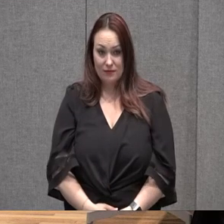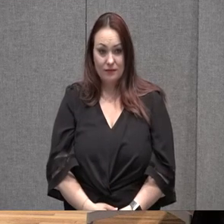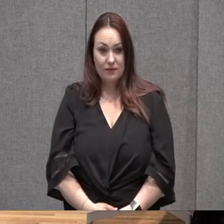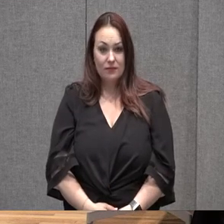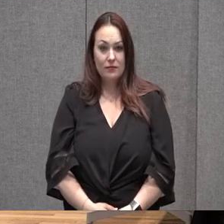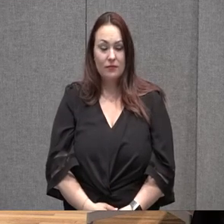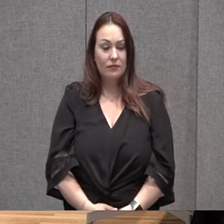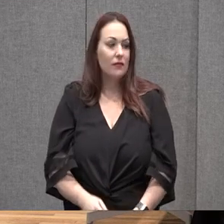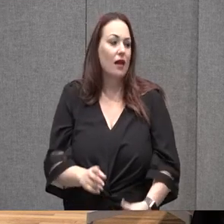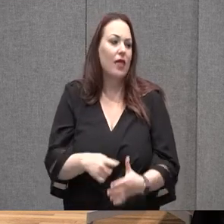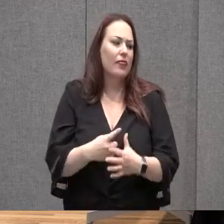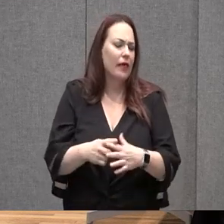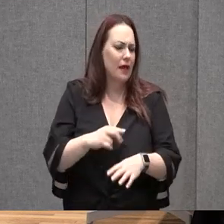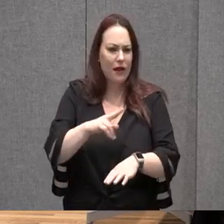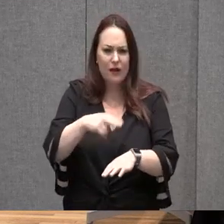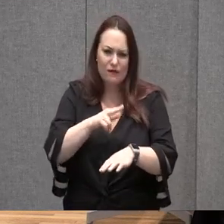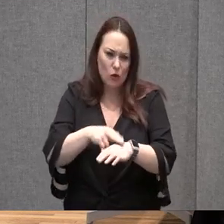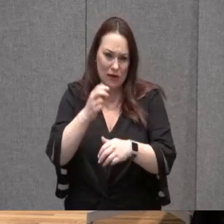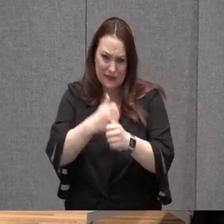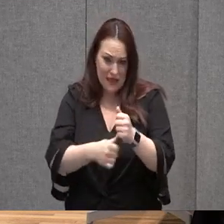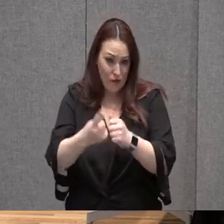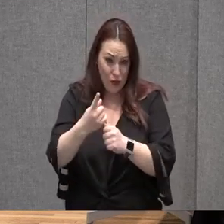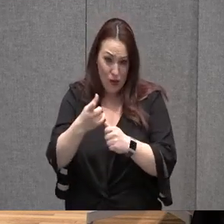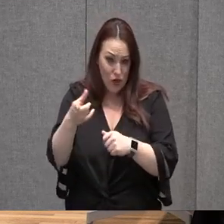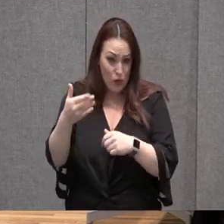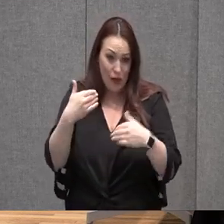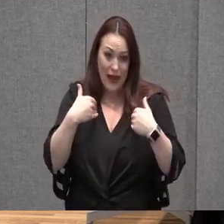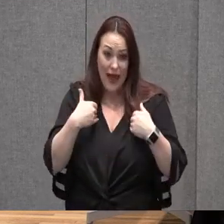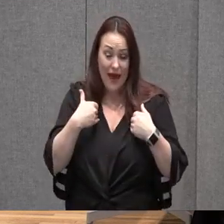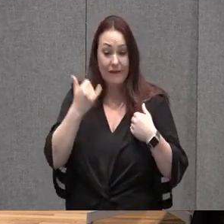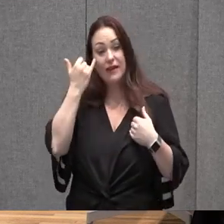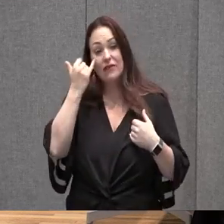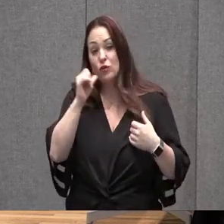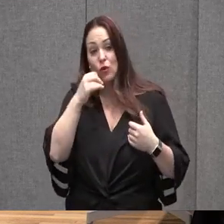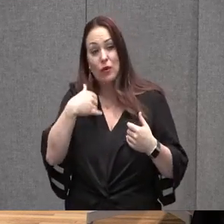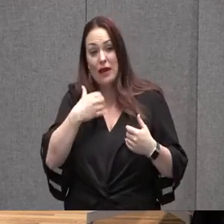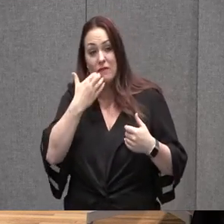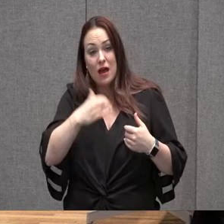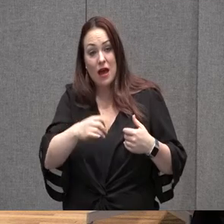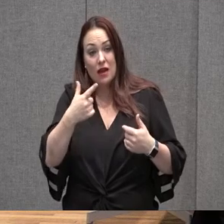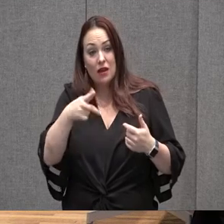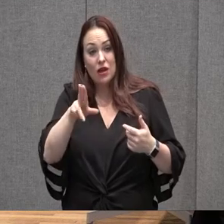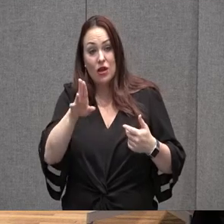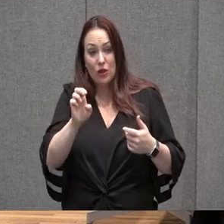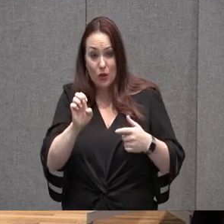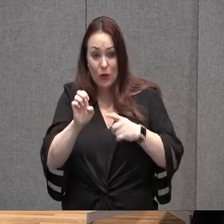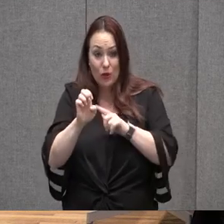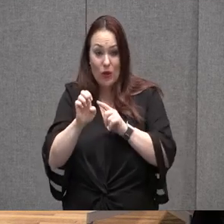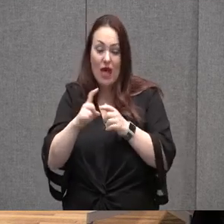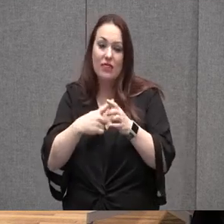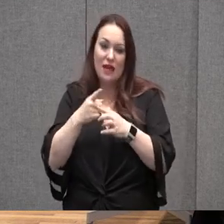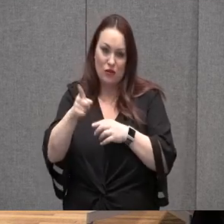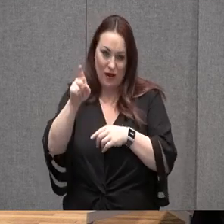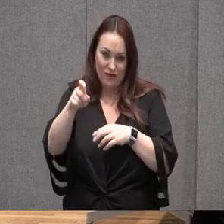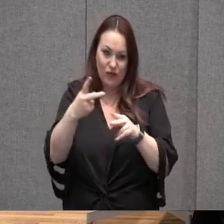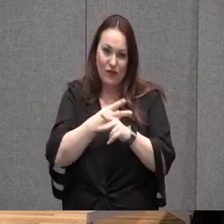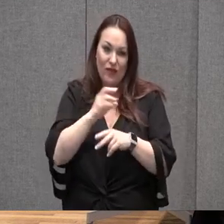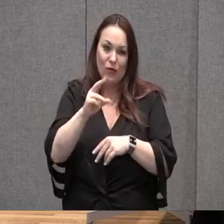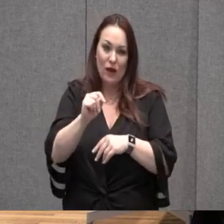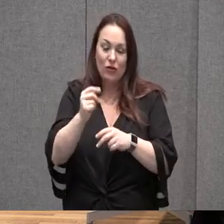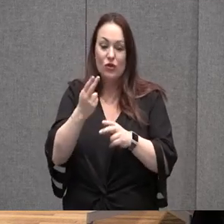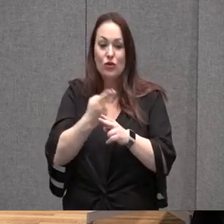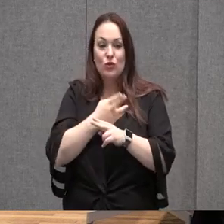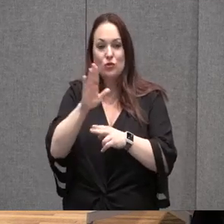And then, of course, everybody, you have, if you don't have a hot glue gun, you're going to have to figure out, you're going to have to use